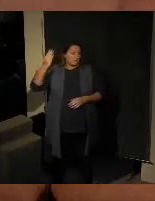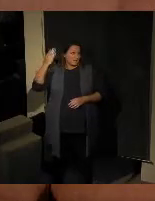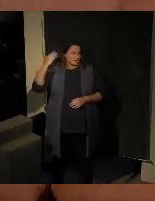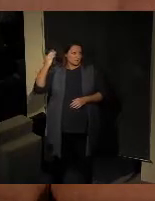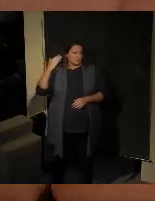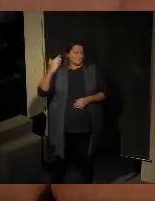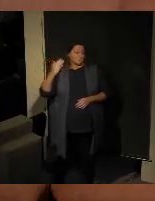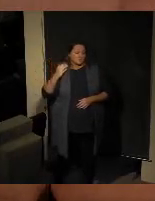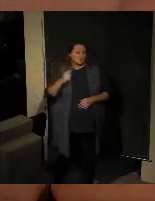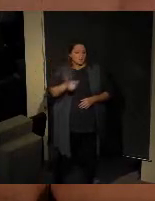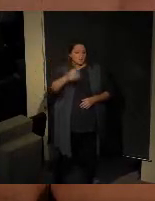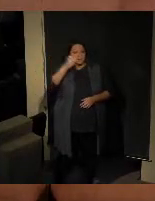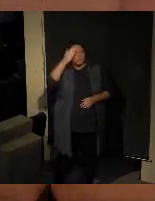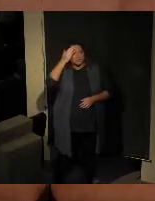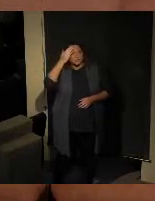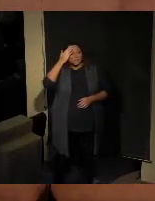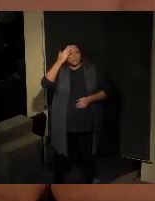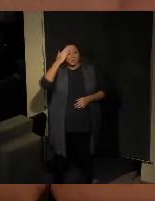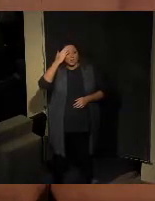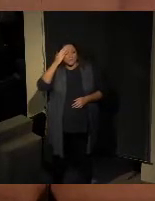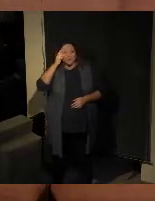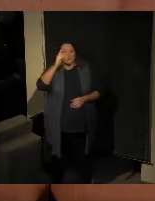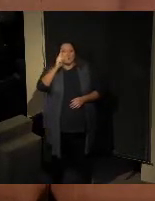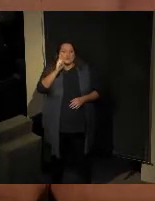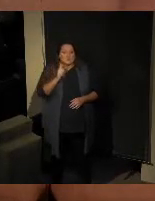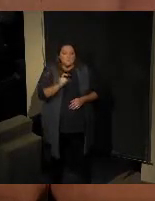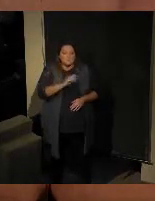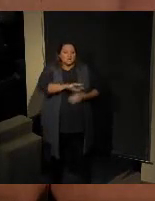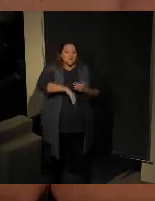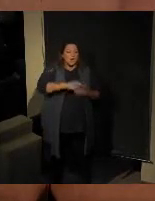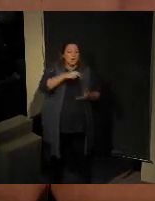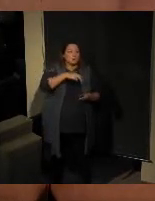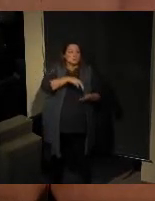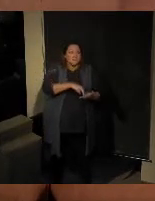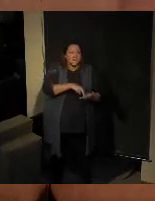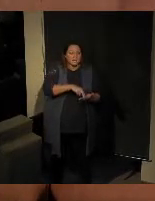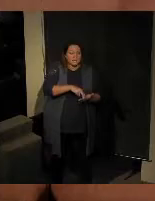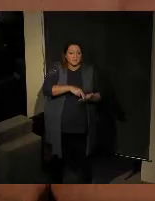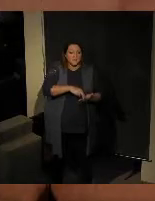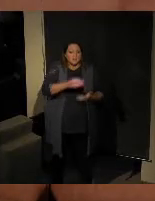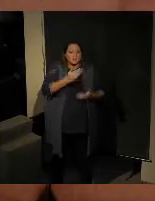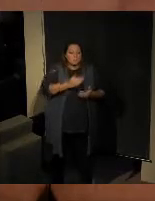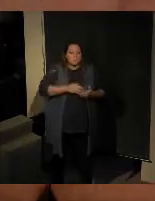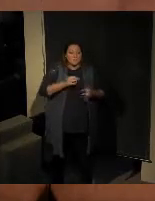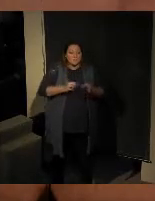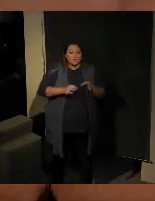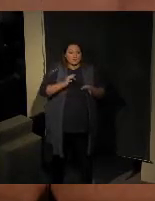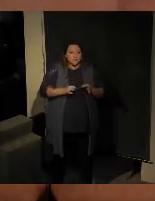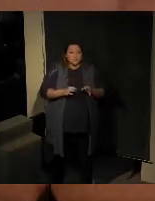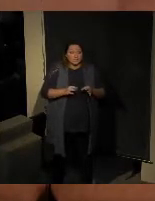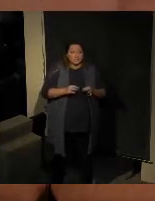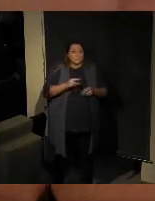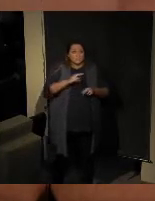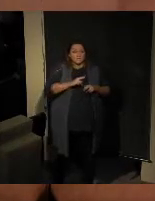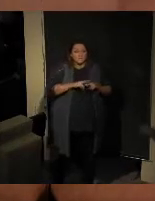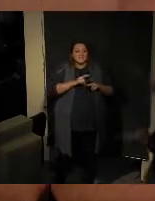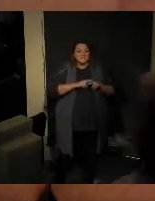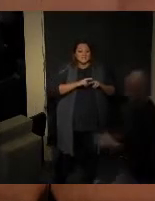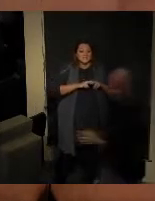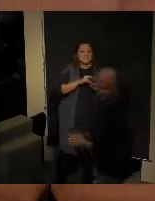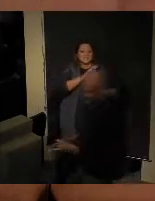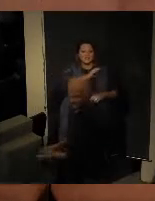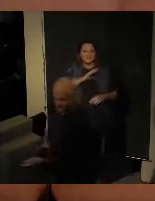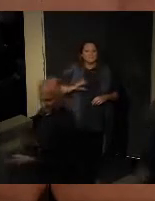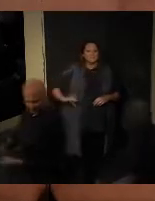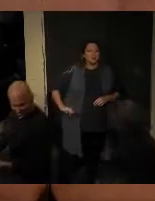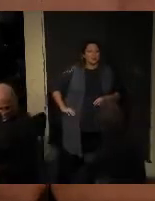You know we must all stand before the judgment seat of Christ, that we may receive the things done in our bodies, whether it be good